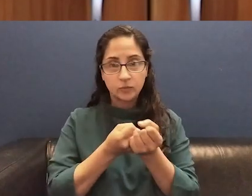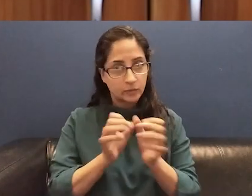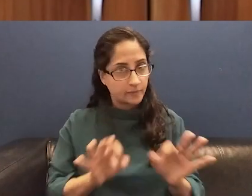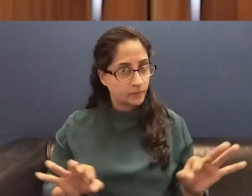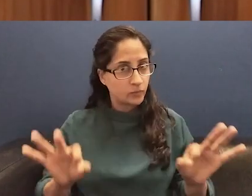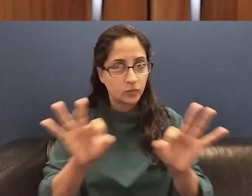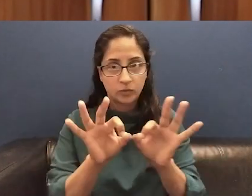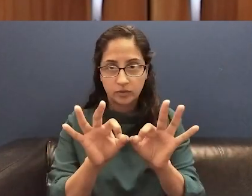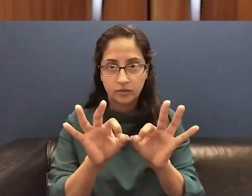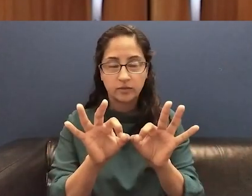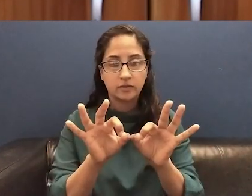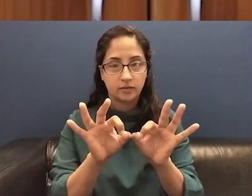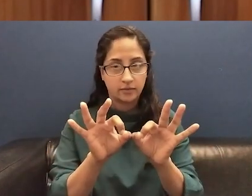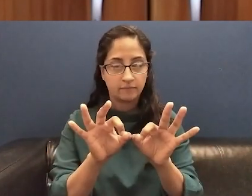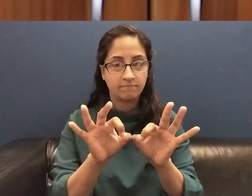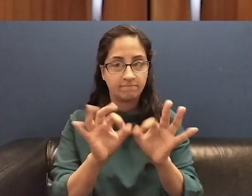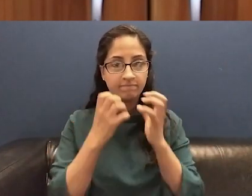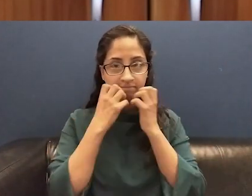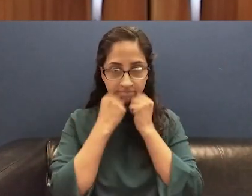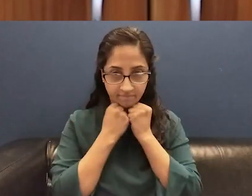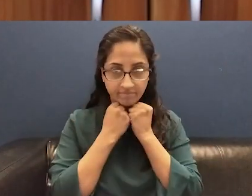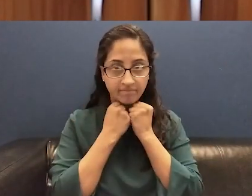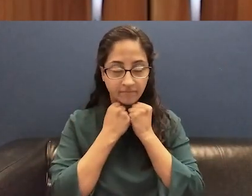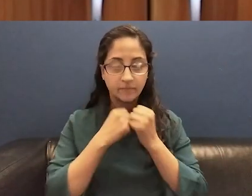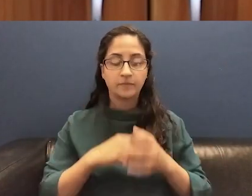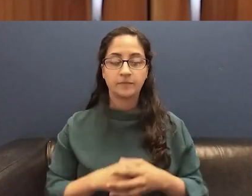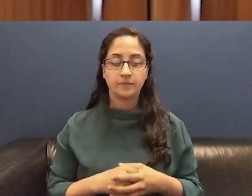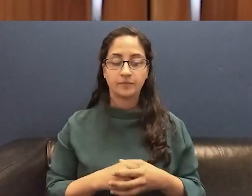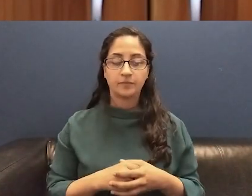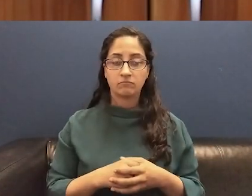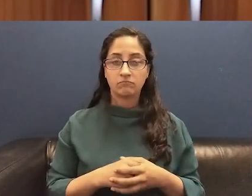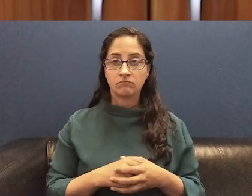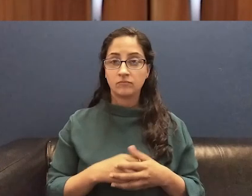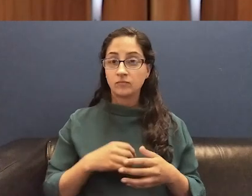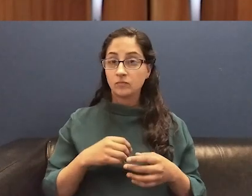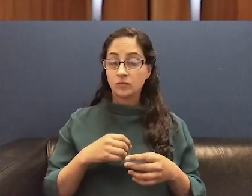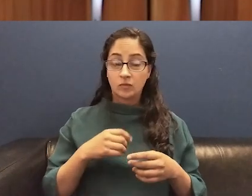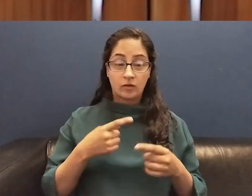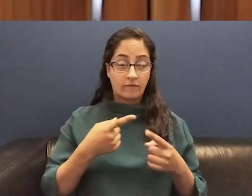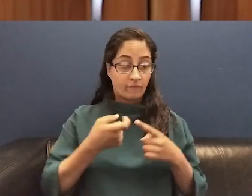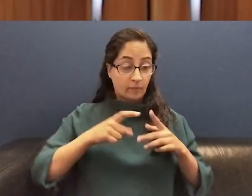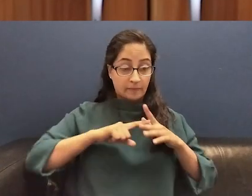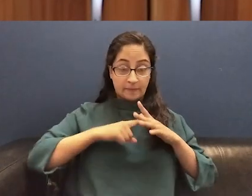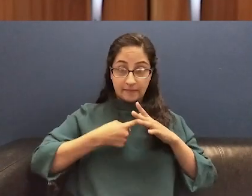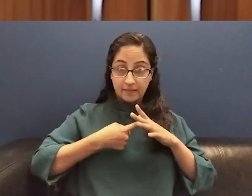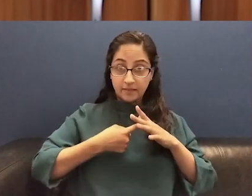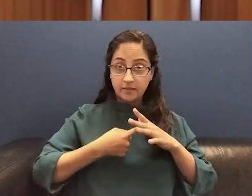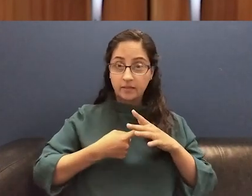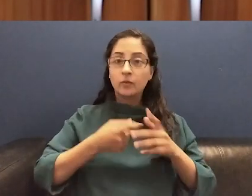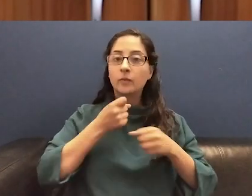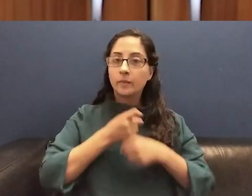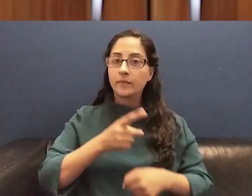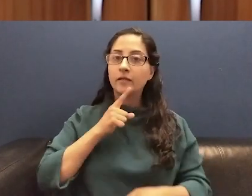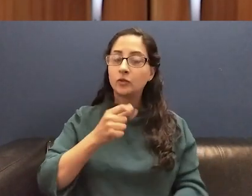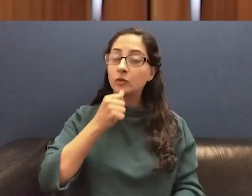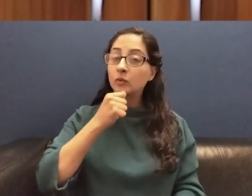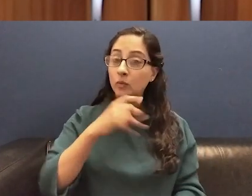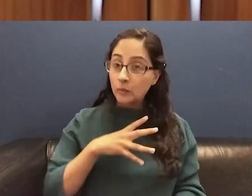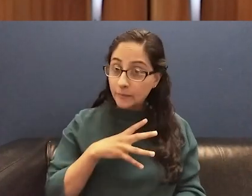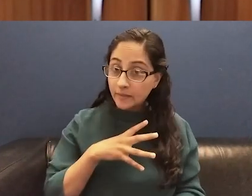women in Afghanistan, and considering the gender aspects of the work, remains critical as an